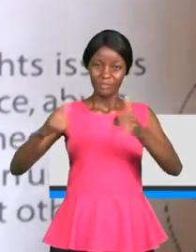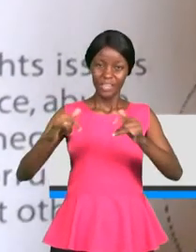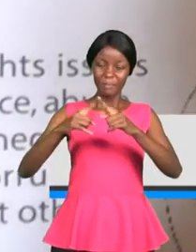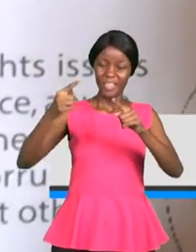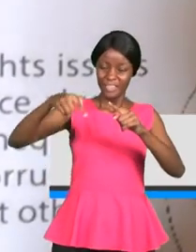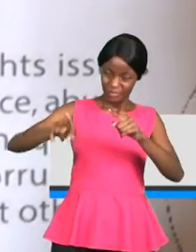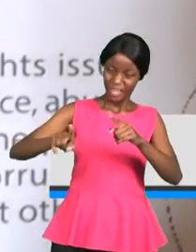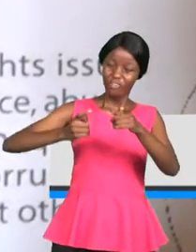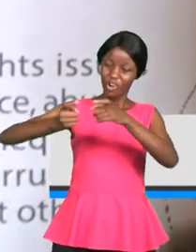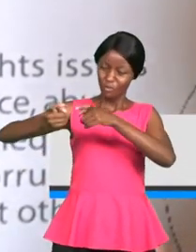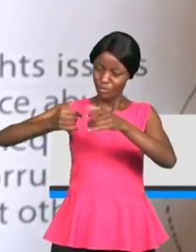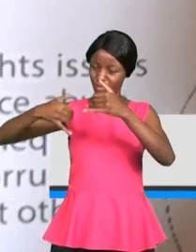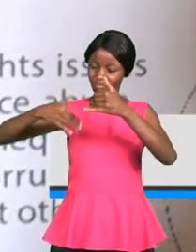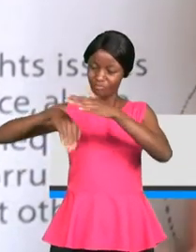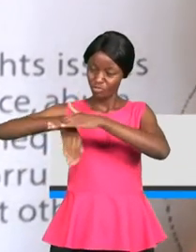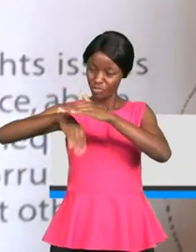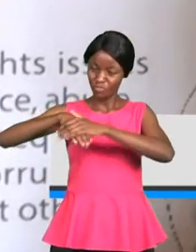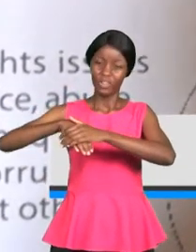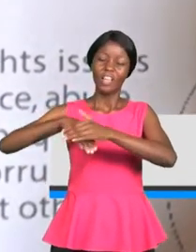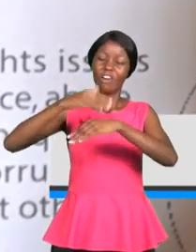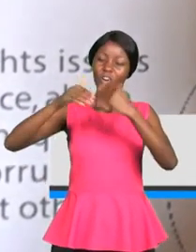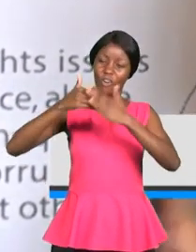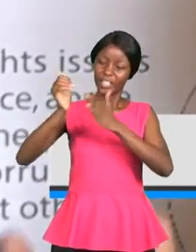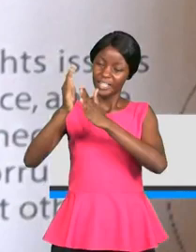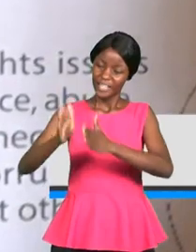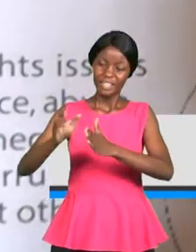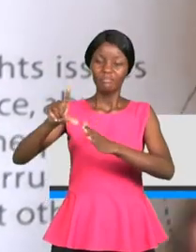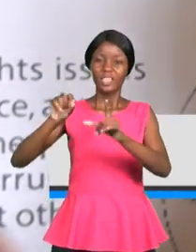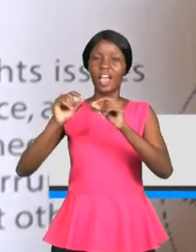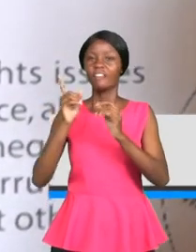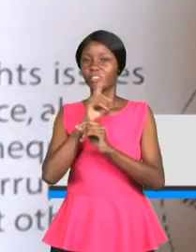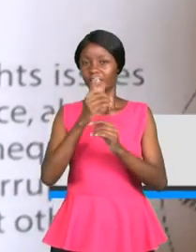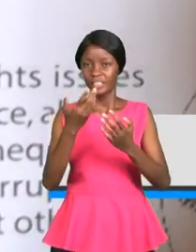match steward, line referee, and main